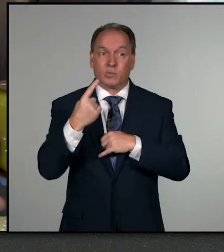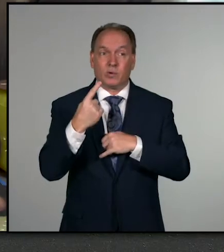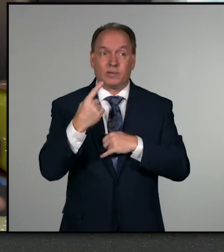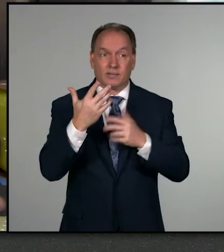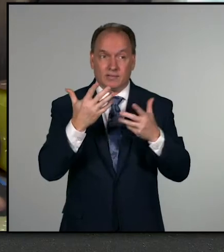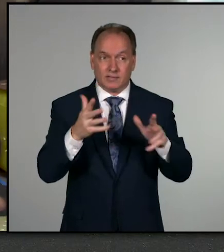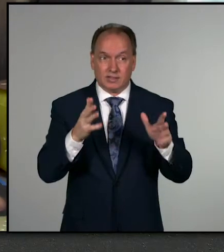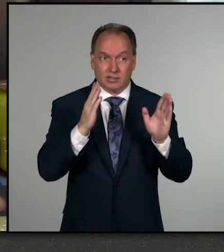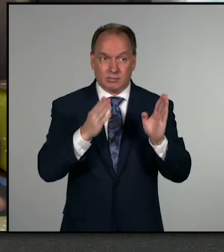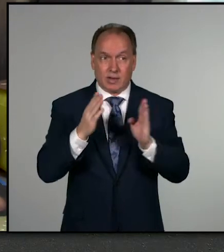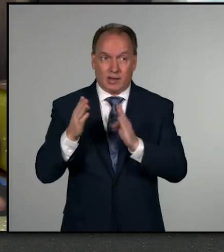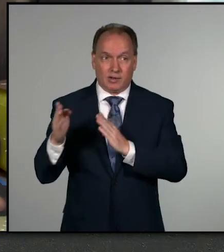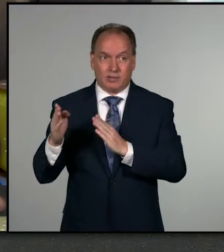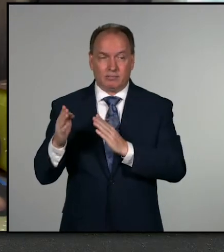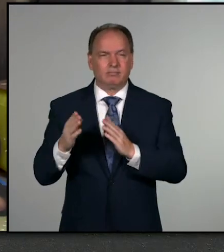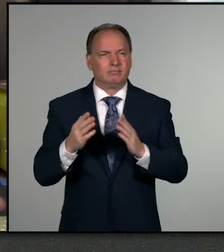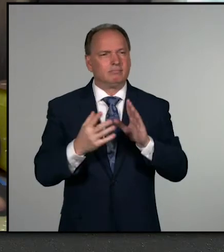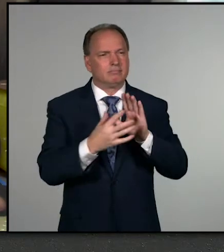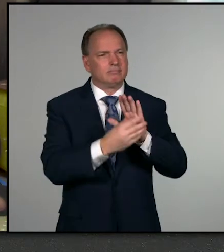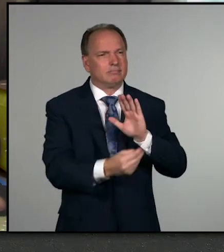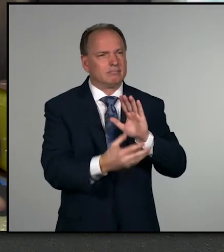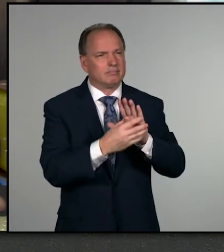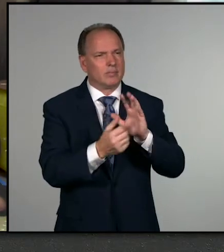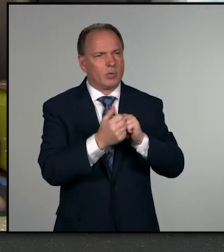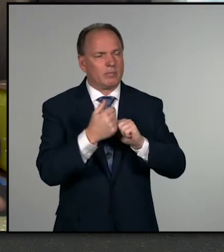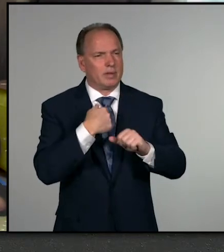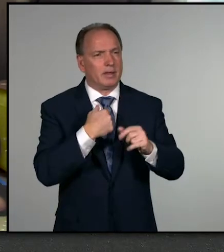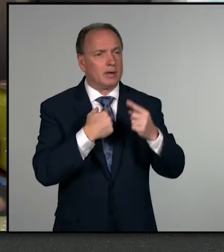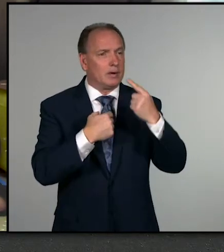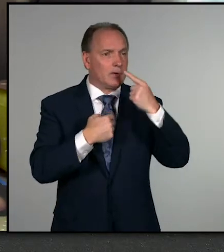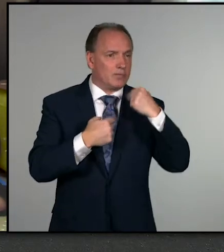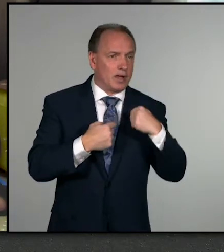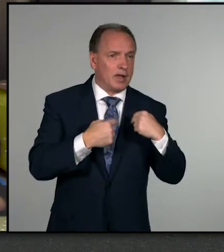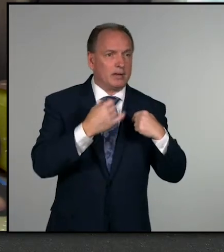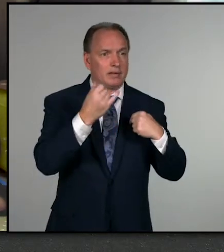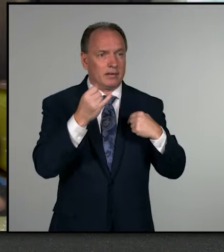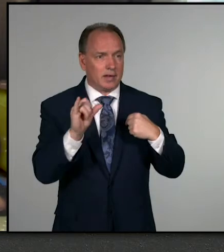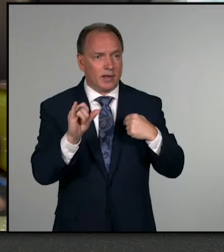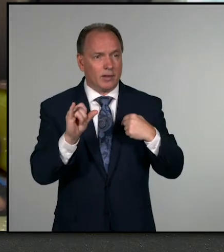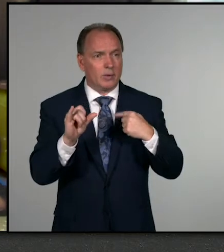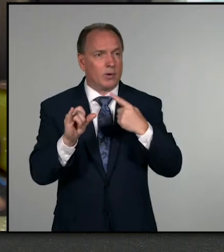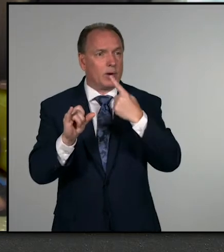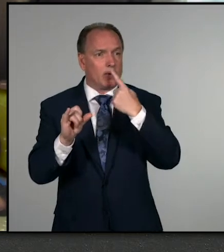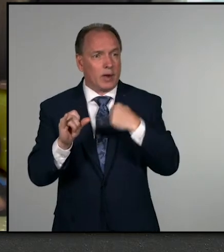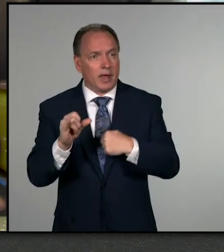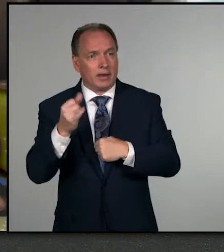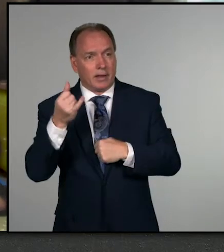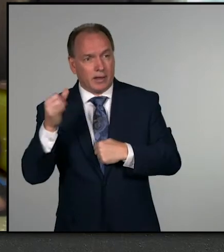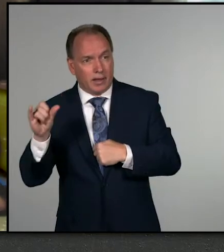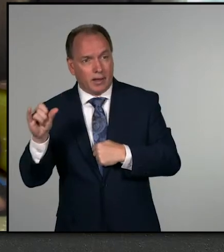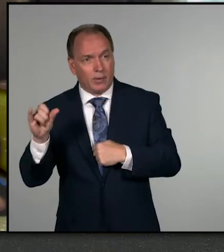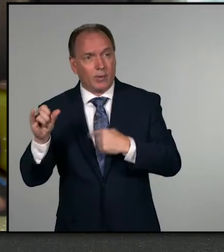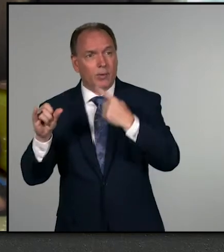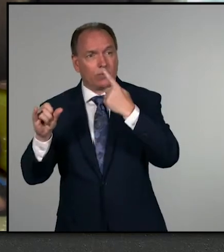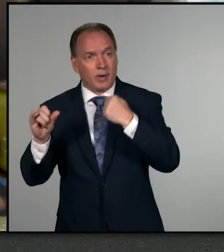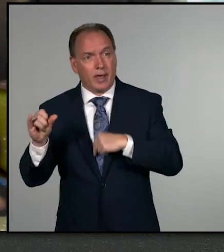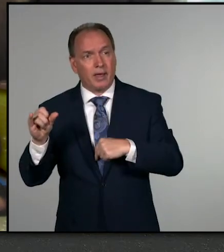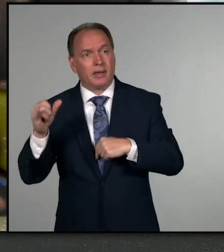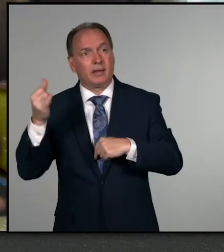And we'll need to finish that pattern. Say the colors with me. Red, yellow, red,